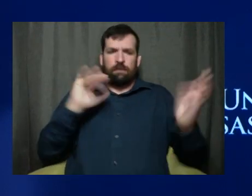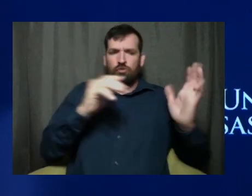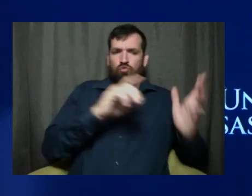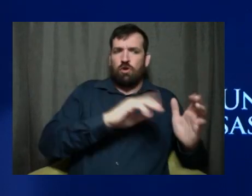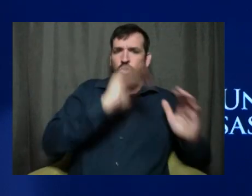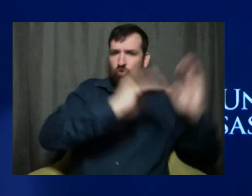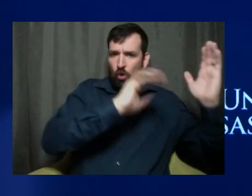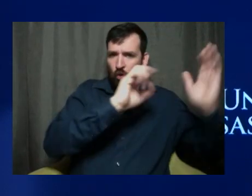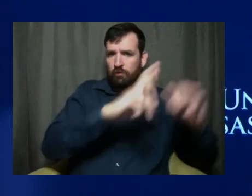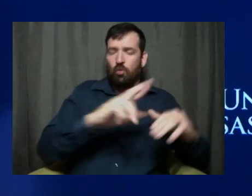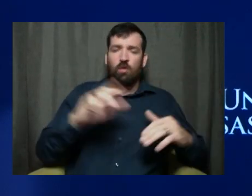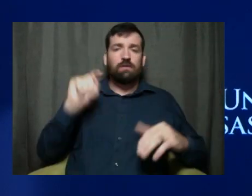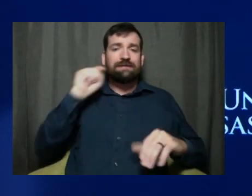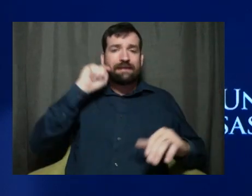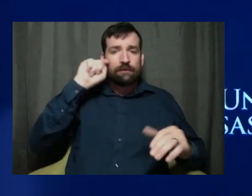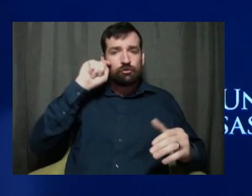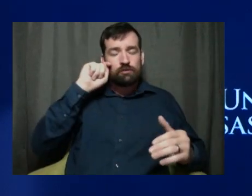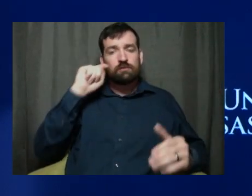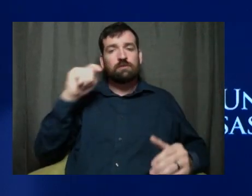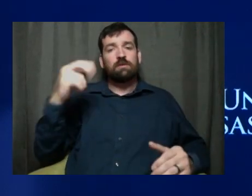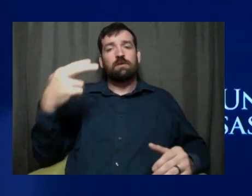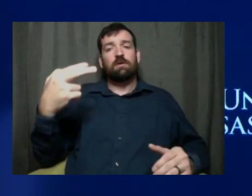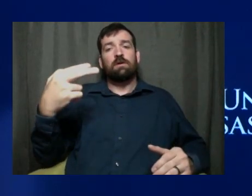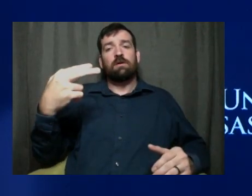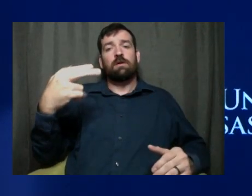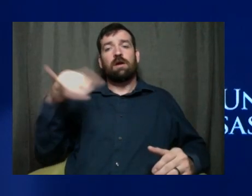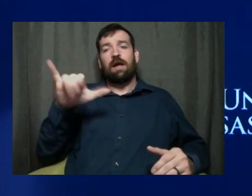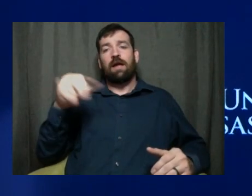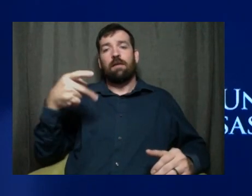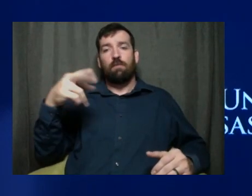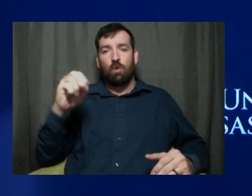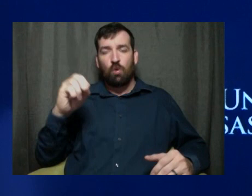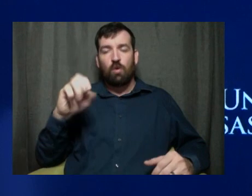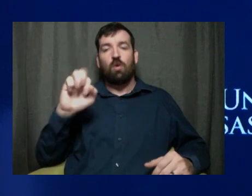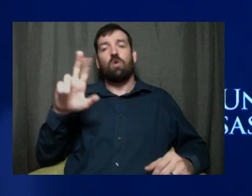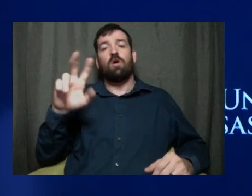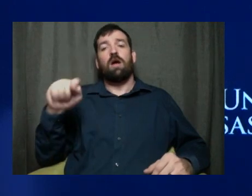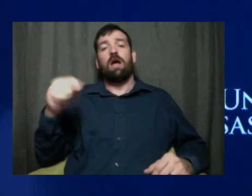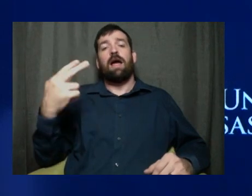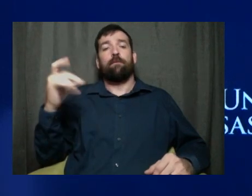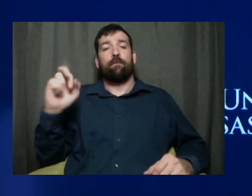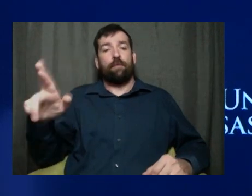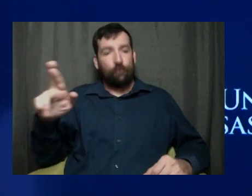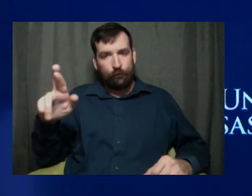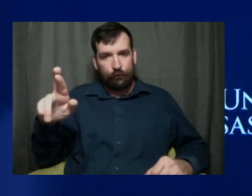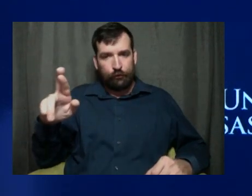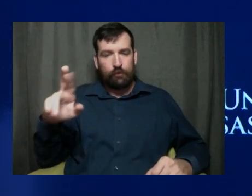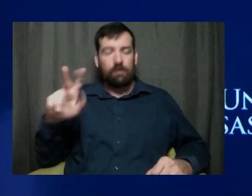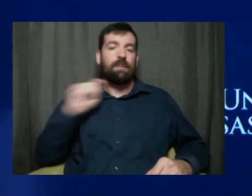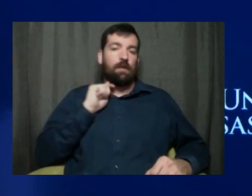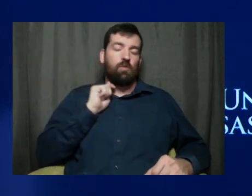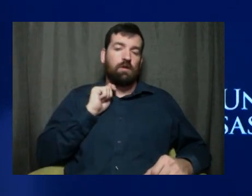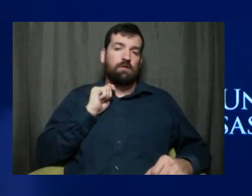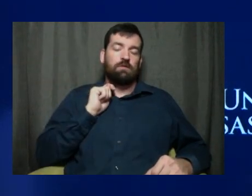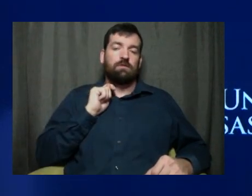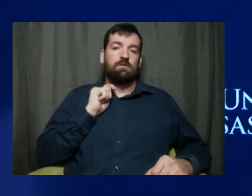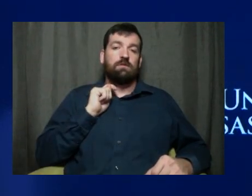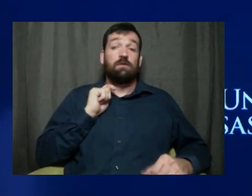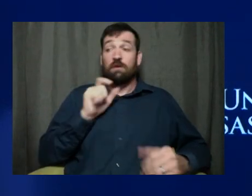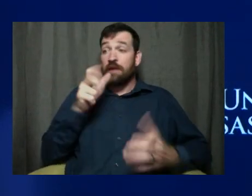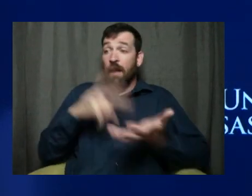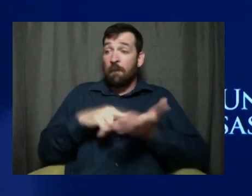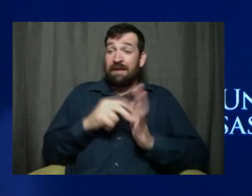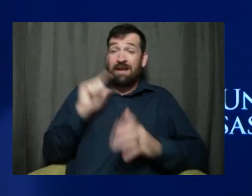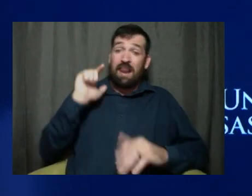an adolescent, of having hypothyroid or hyperthyroid for that matter too. So that doesn't mean that you're not going to have thyroid issues